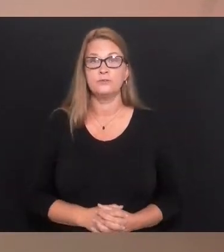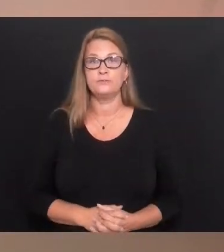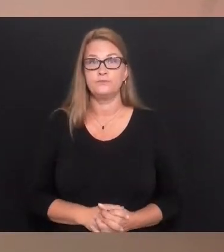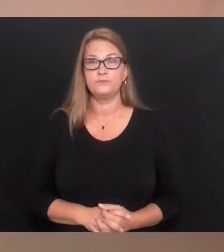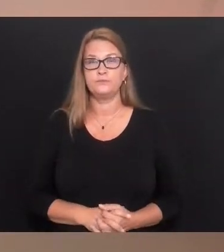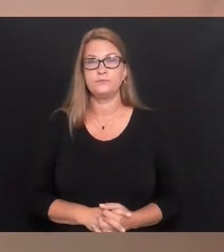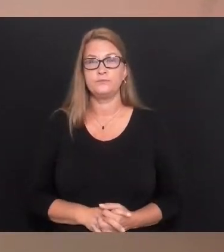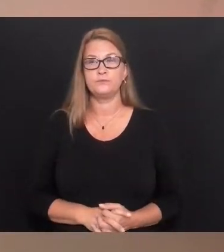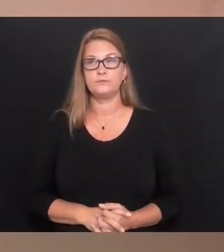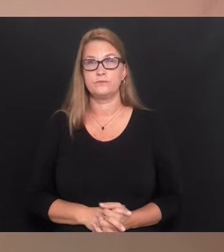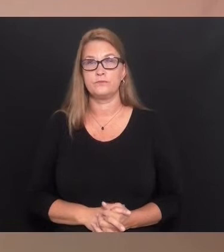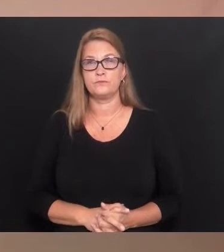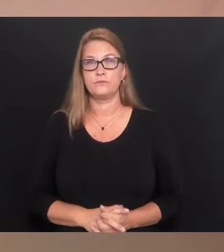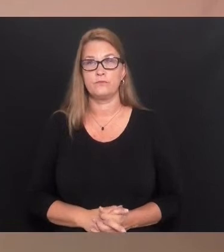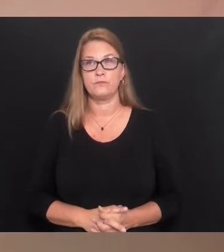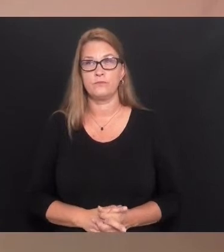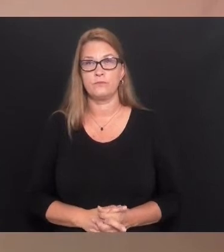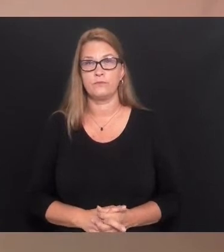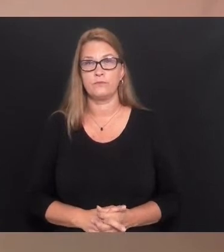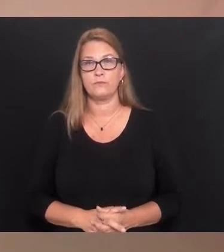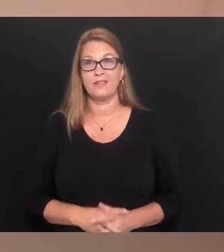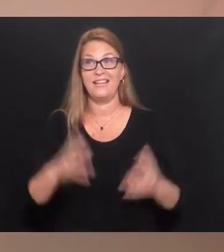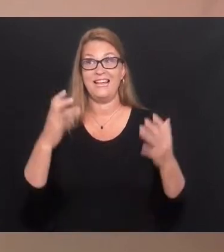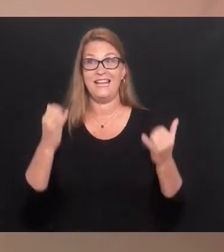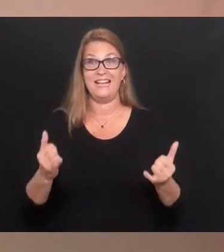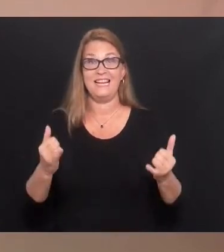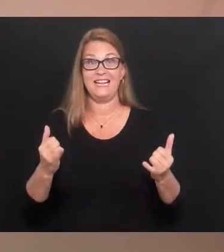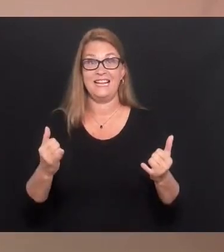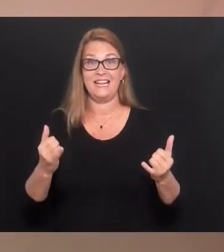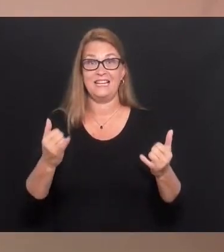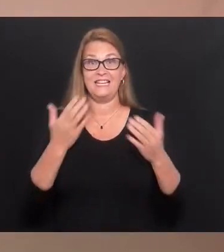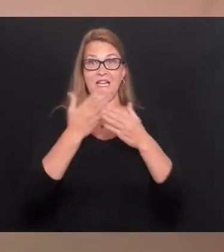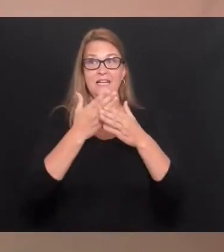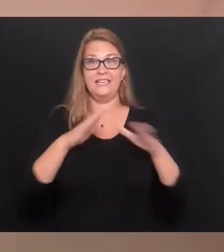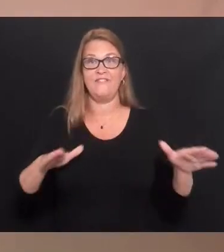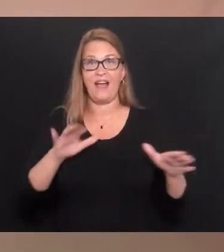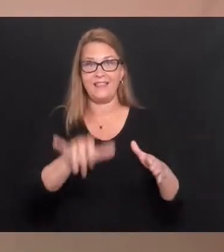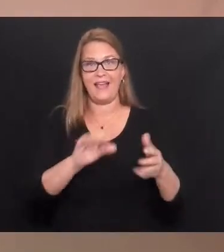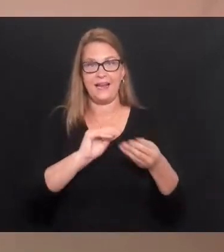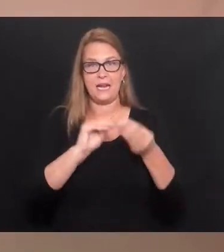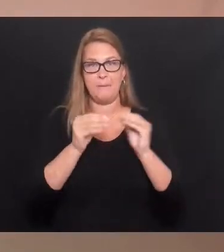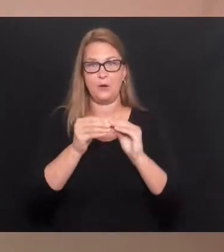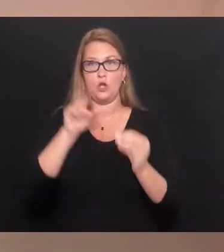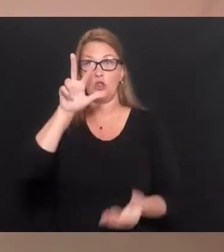Take that and divide that number into